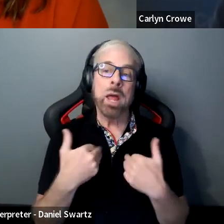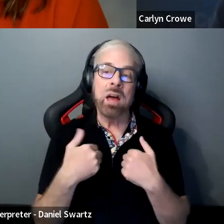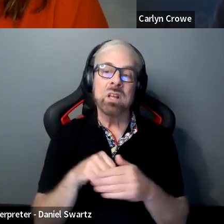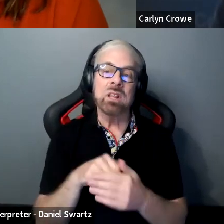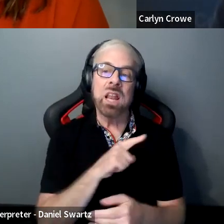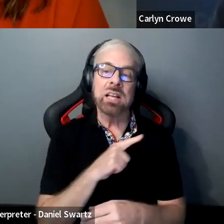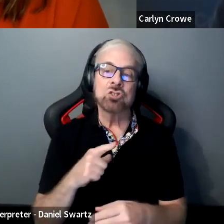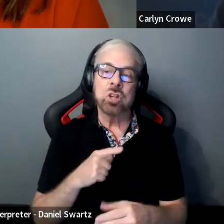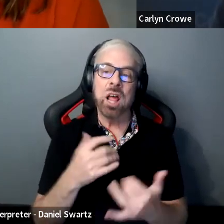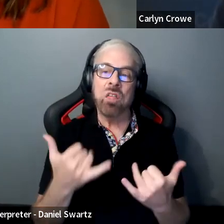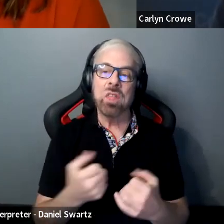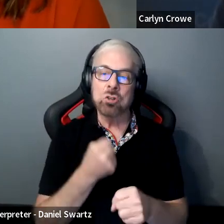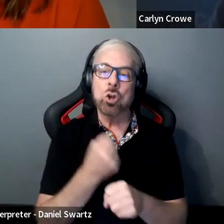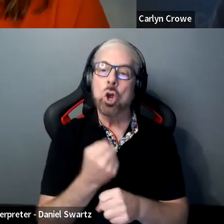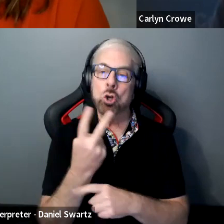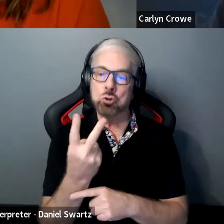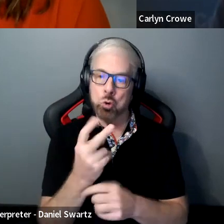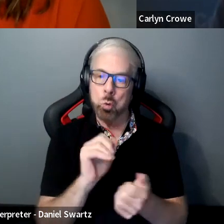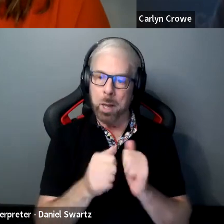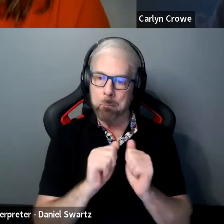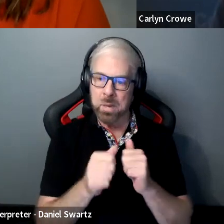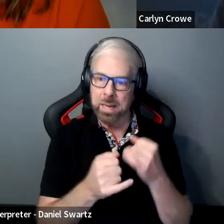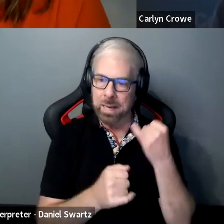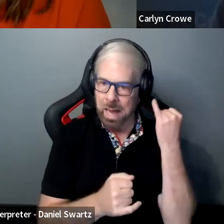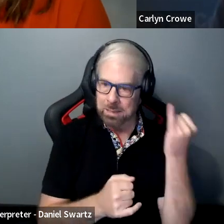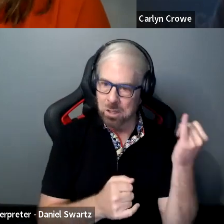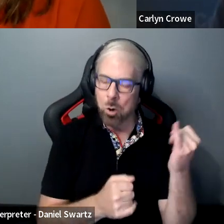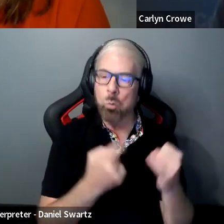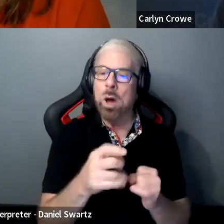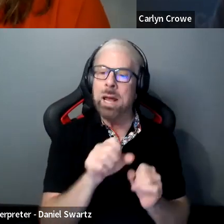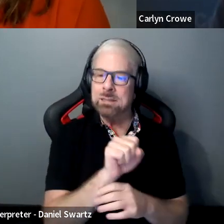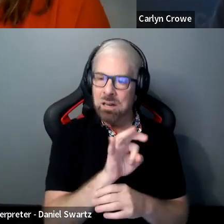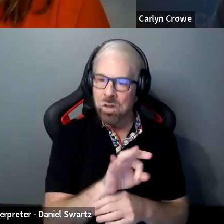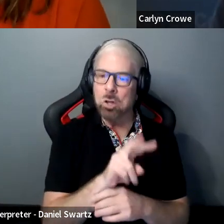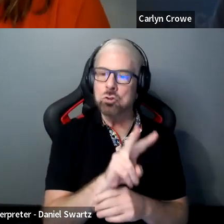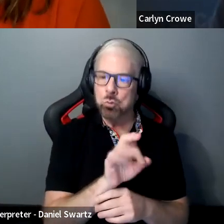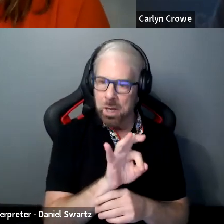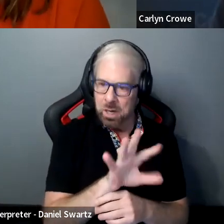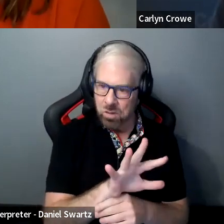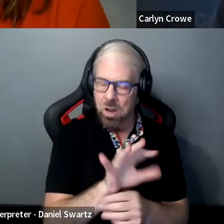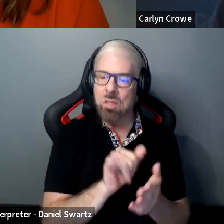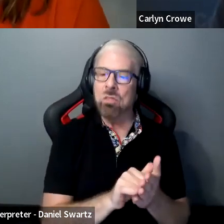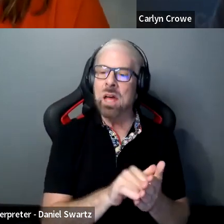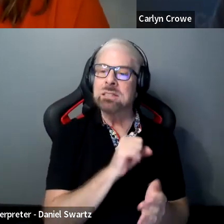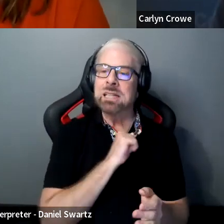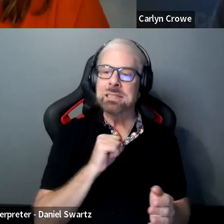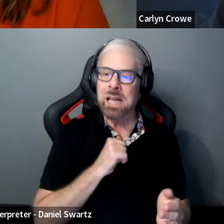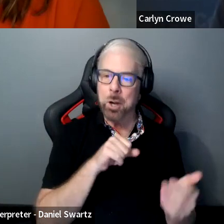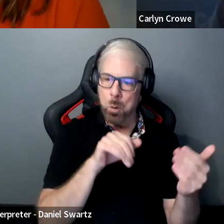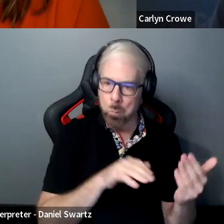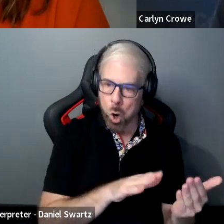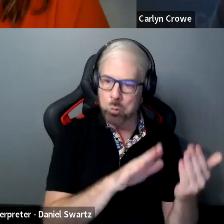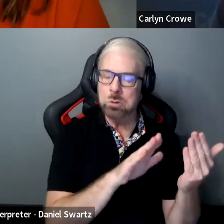2 competing ideas. One is Senate File 295 and is the Senate approach, and one